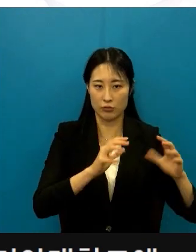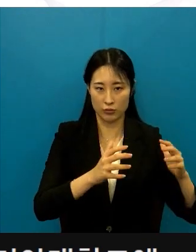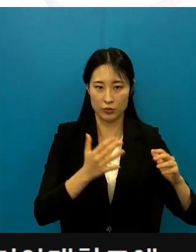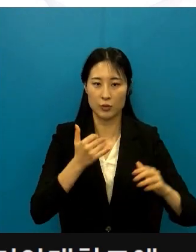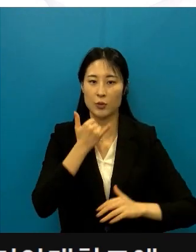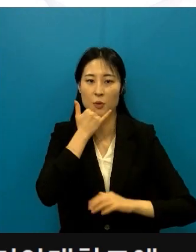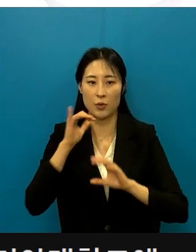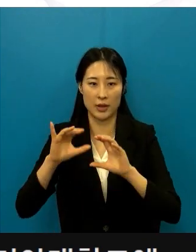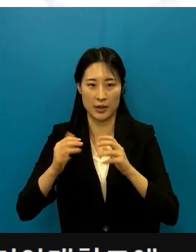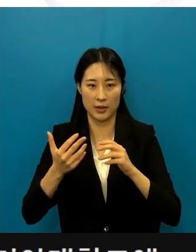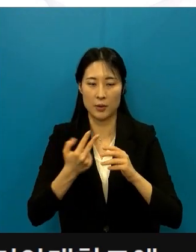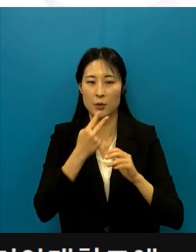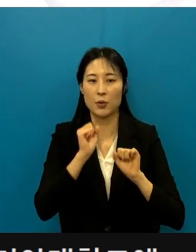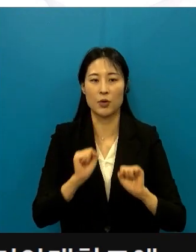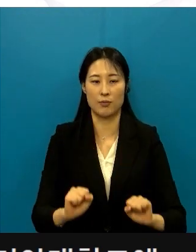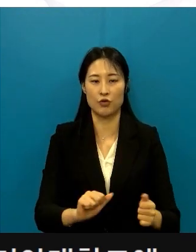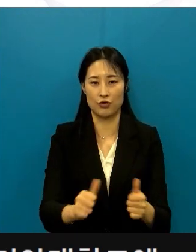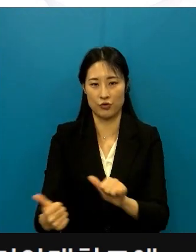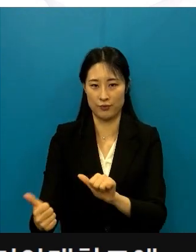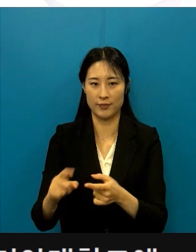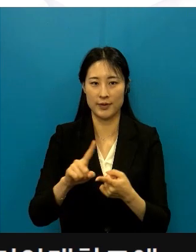death, please.